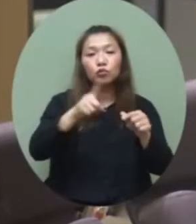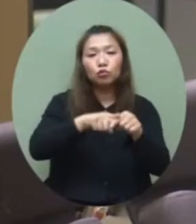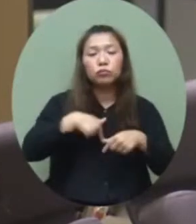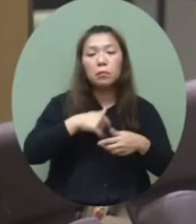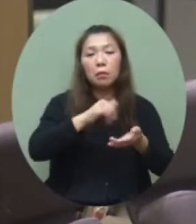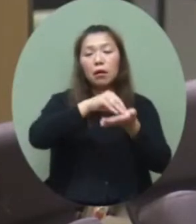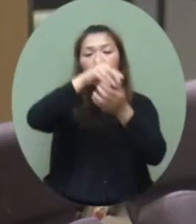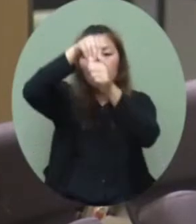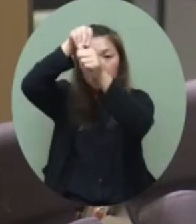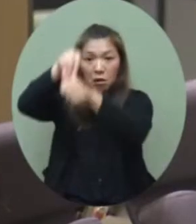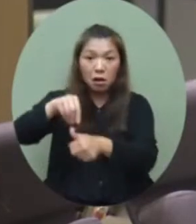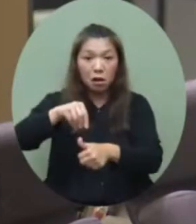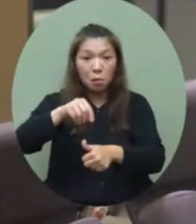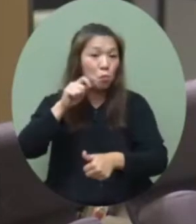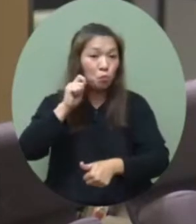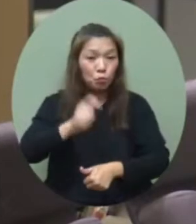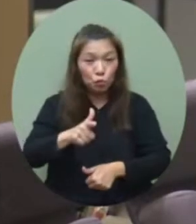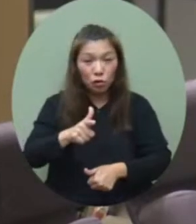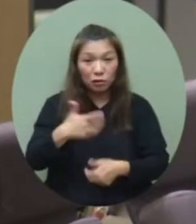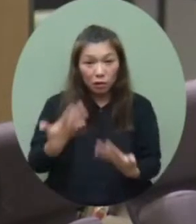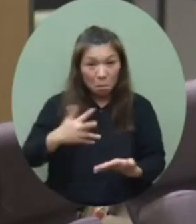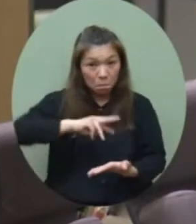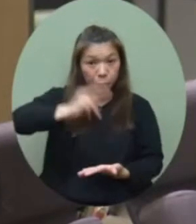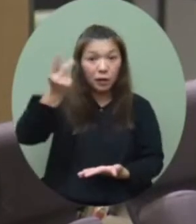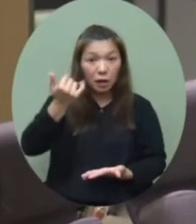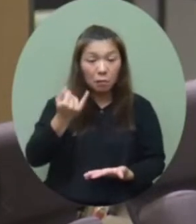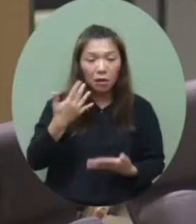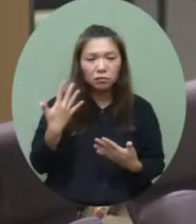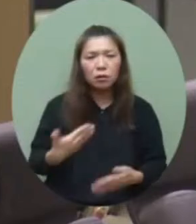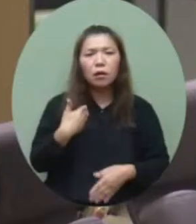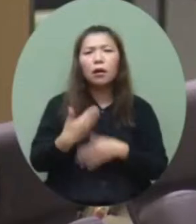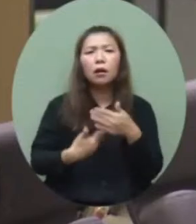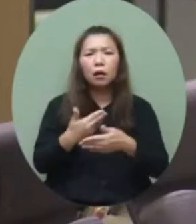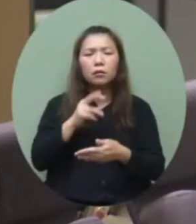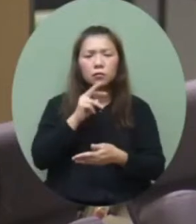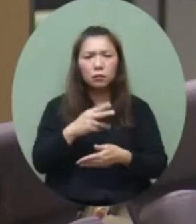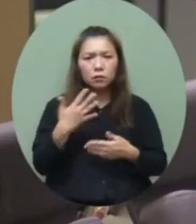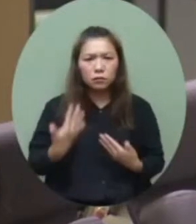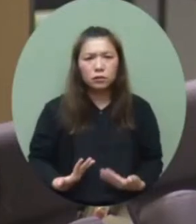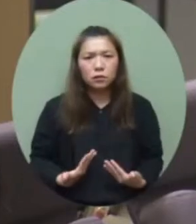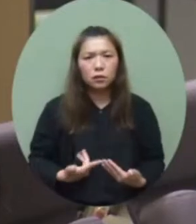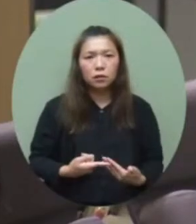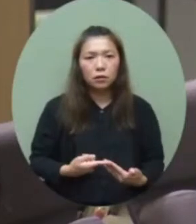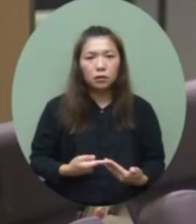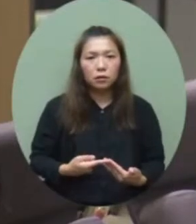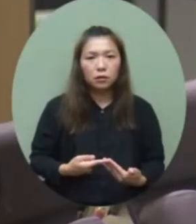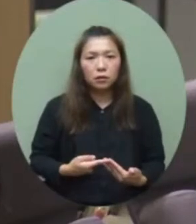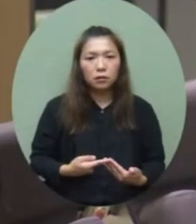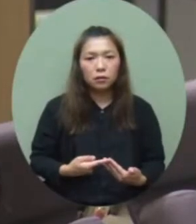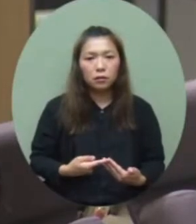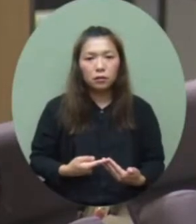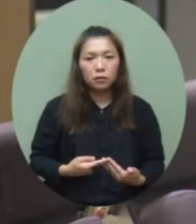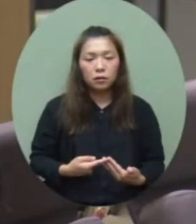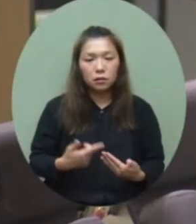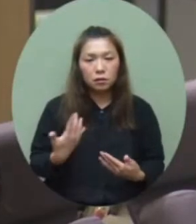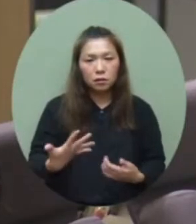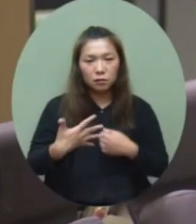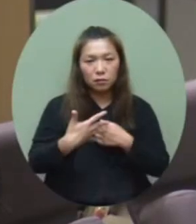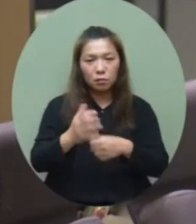reinfection trends. Now that we're about 3 to 4 months after the peak of the fifth